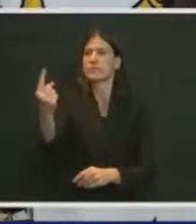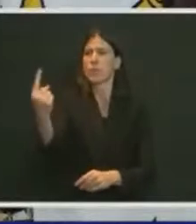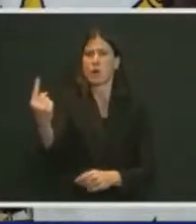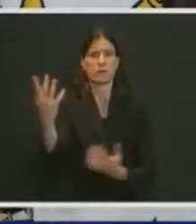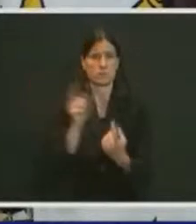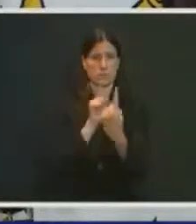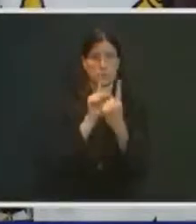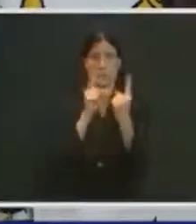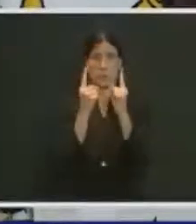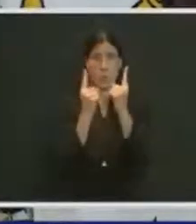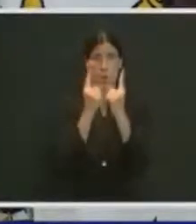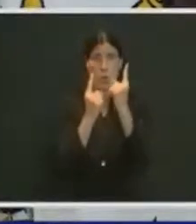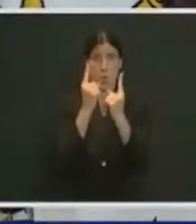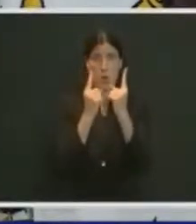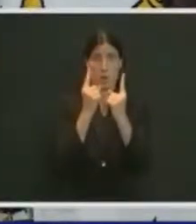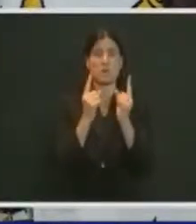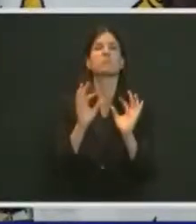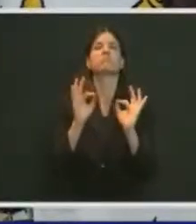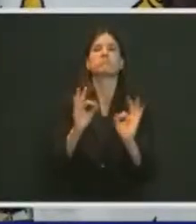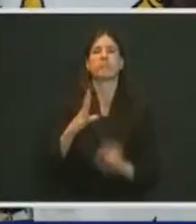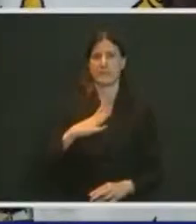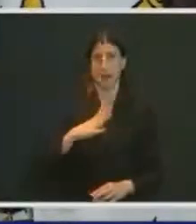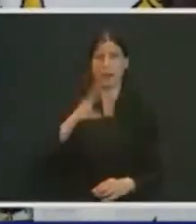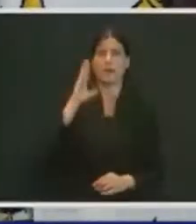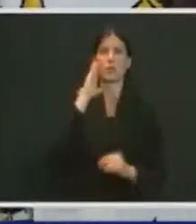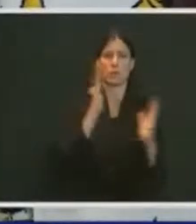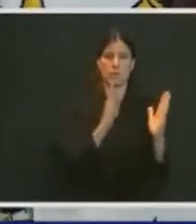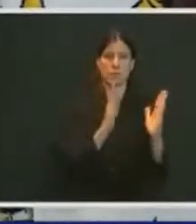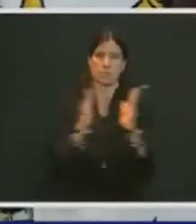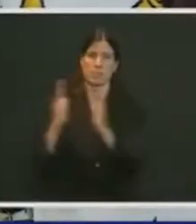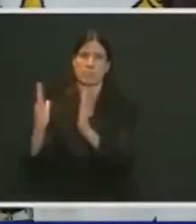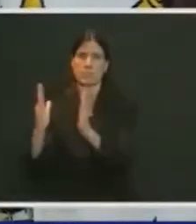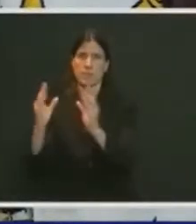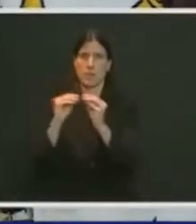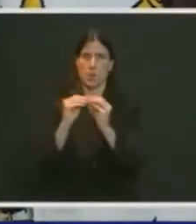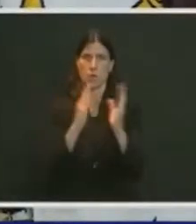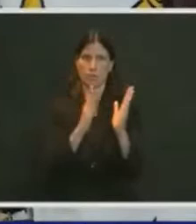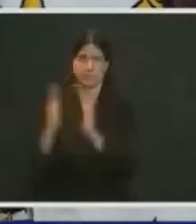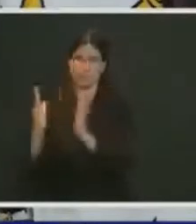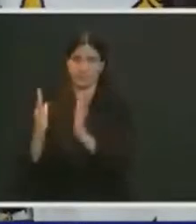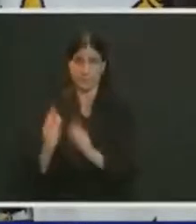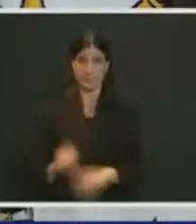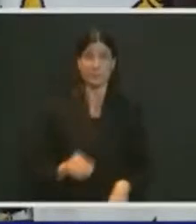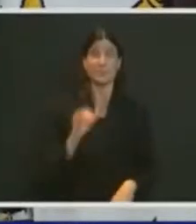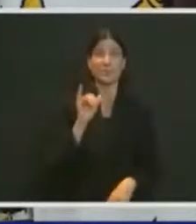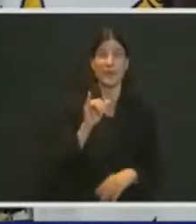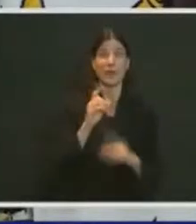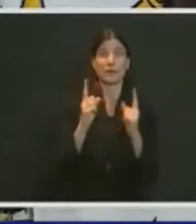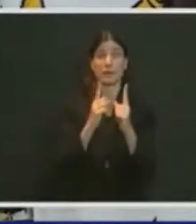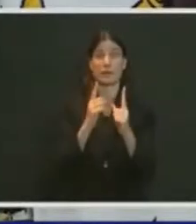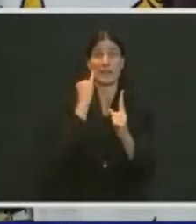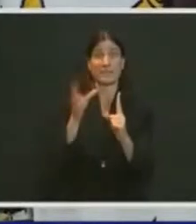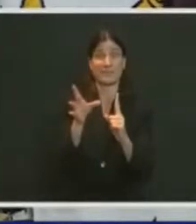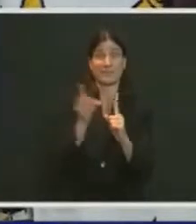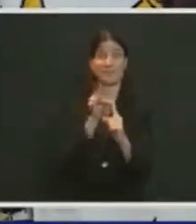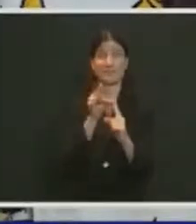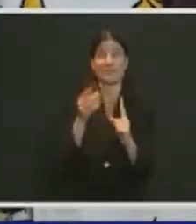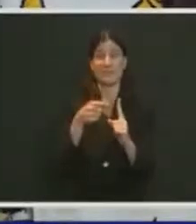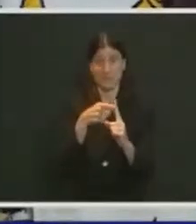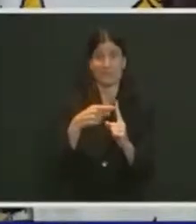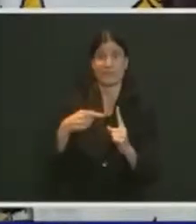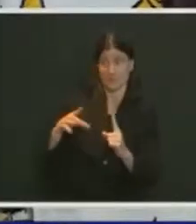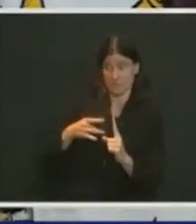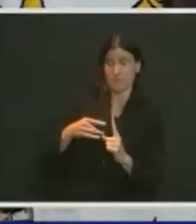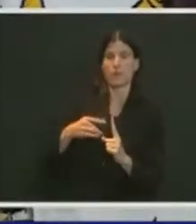handle. An R value of, on the other extreme, an R value of 3, which is about where we were when we started this a